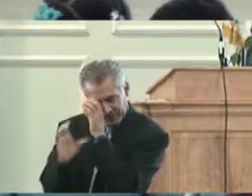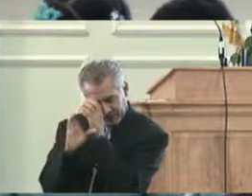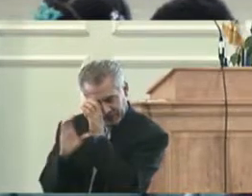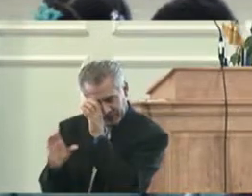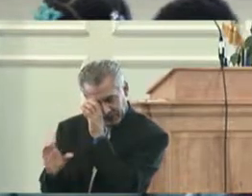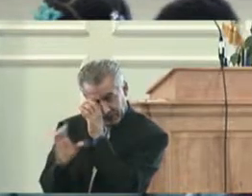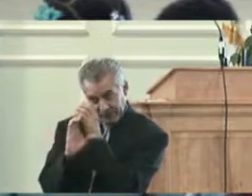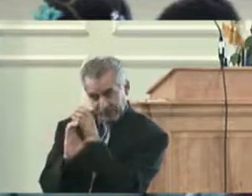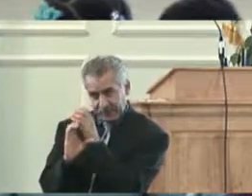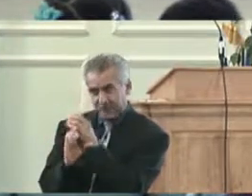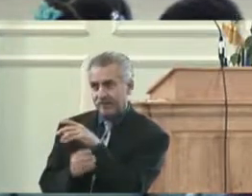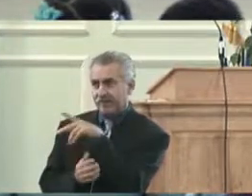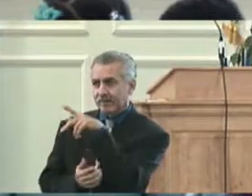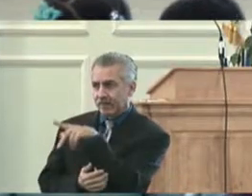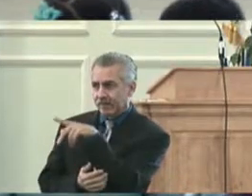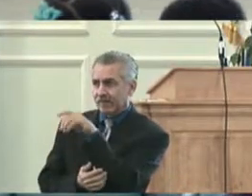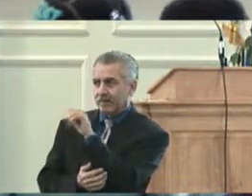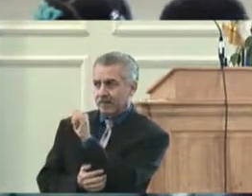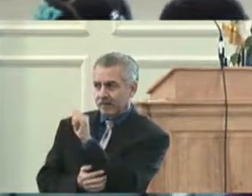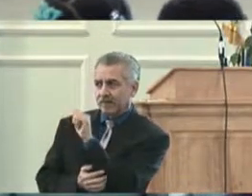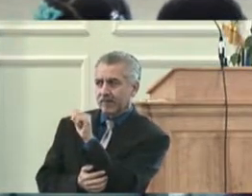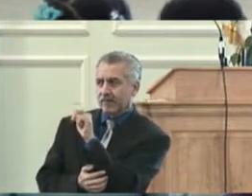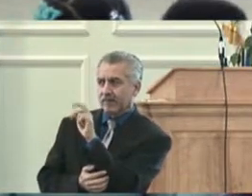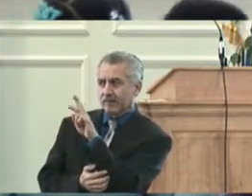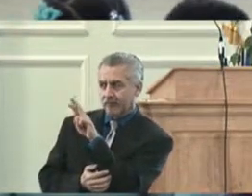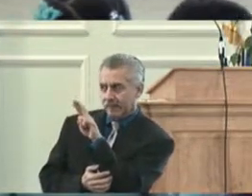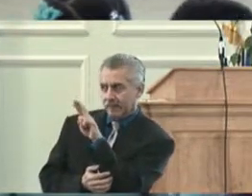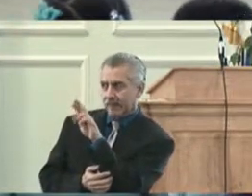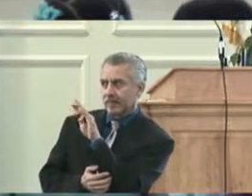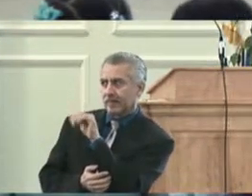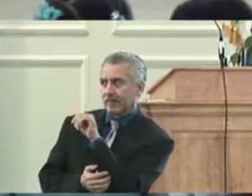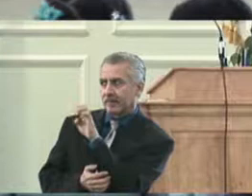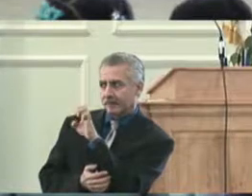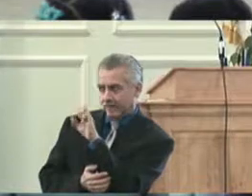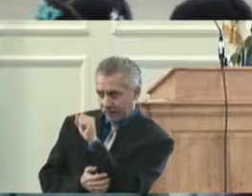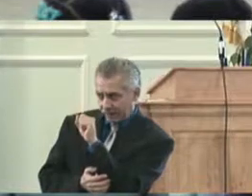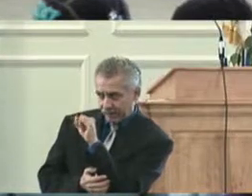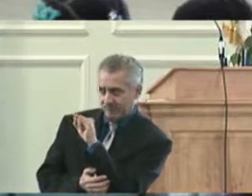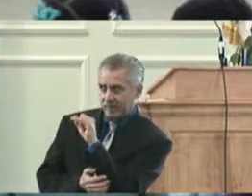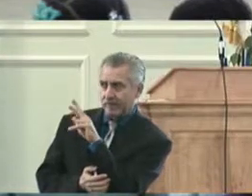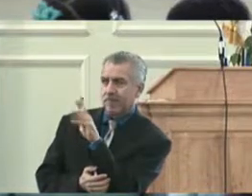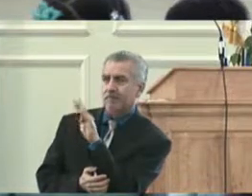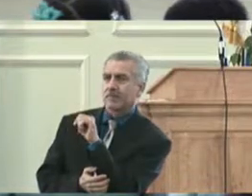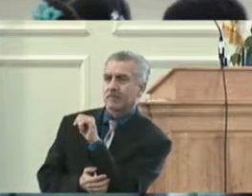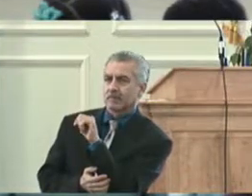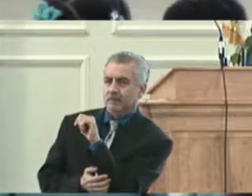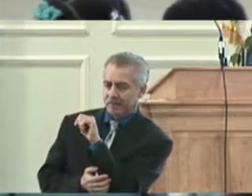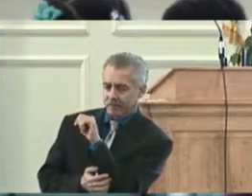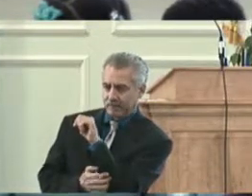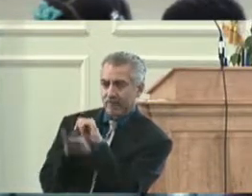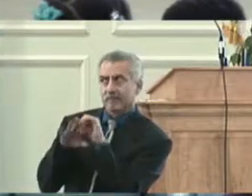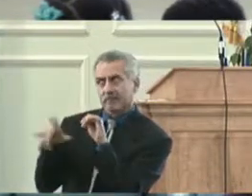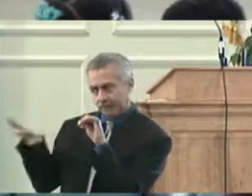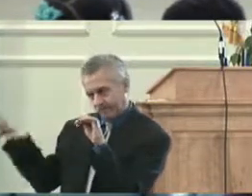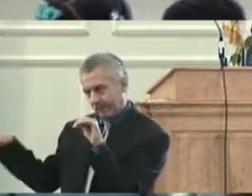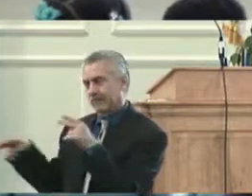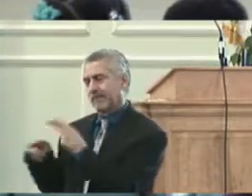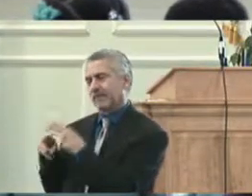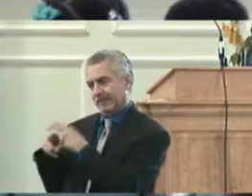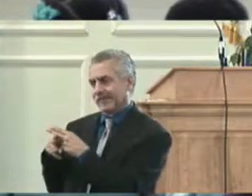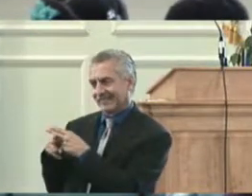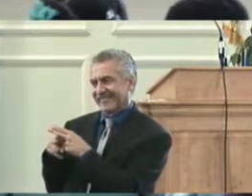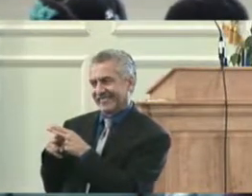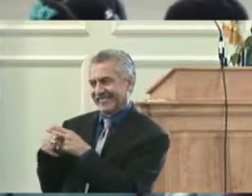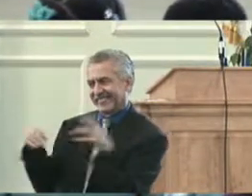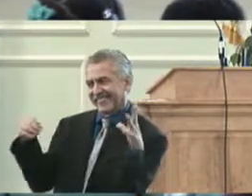is a paramecium. And it's another one-cell creature that lives in the water. It's so tiny, we cannot see it.